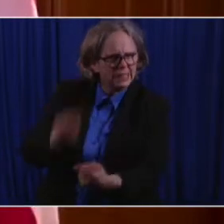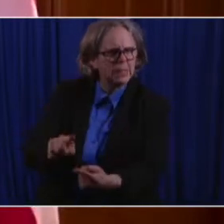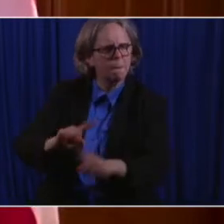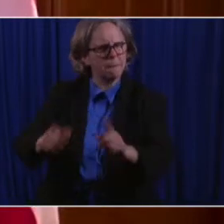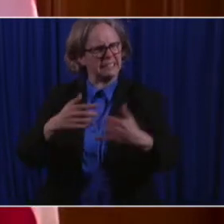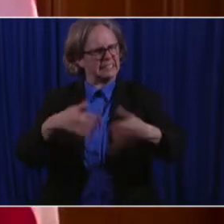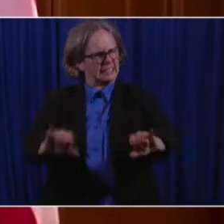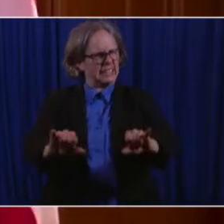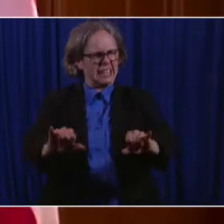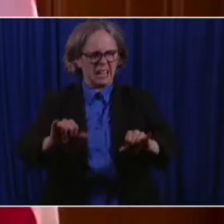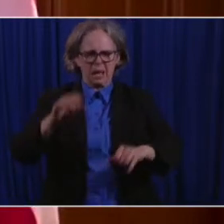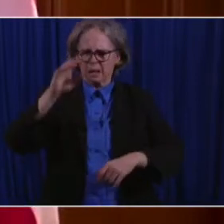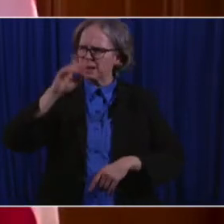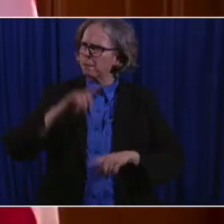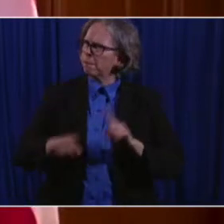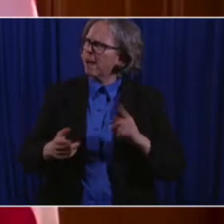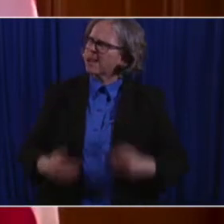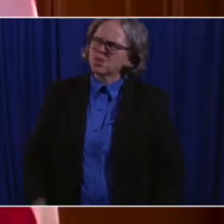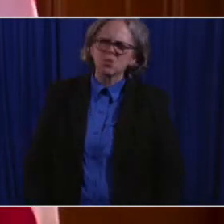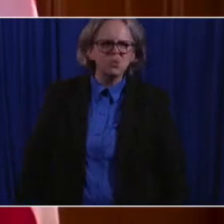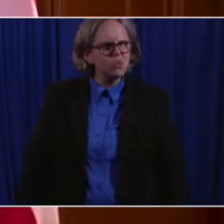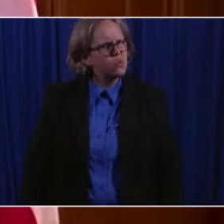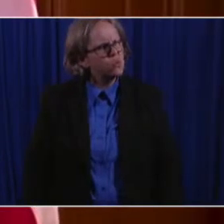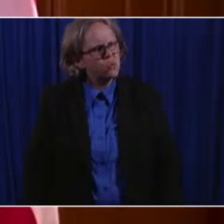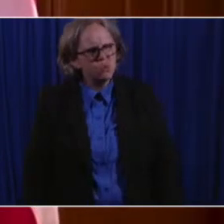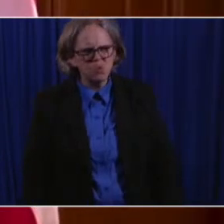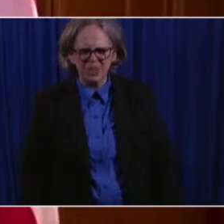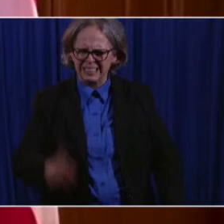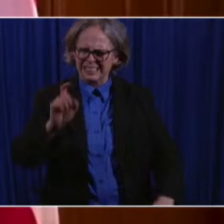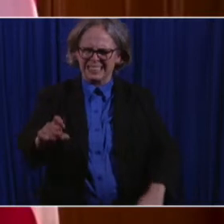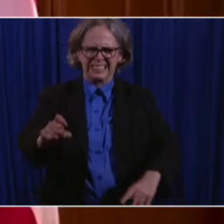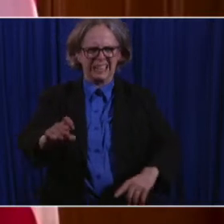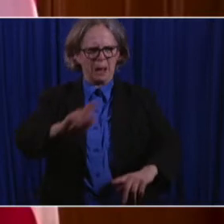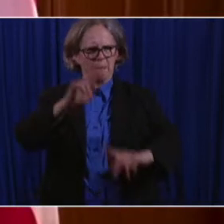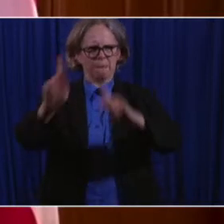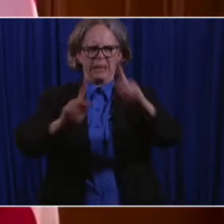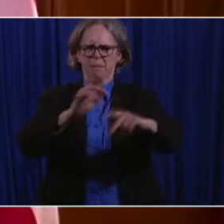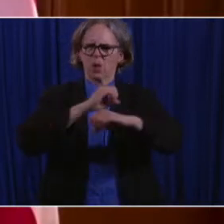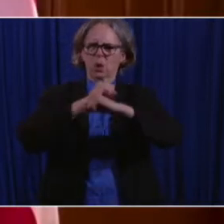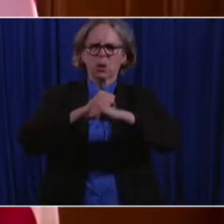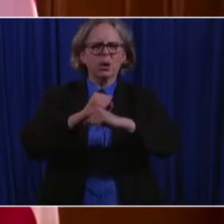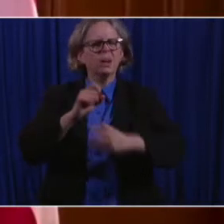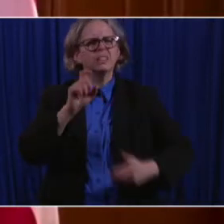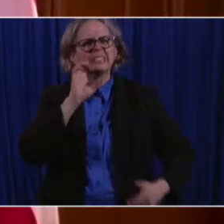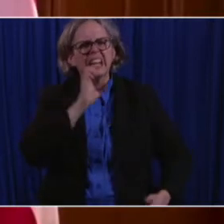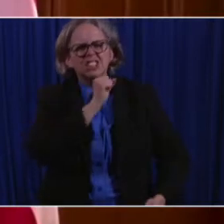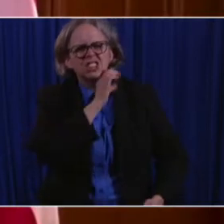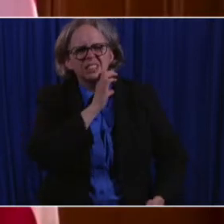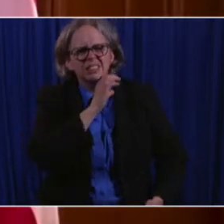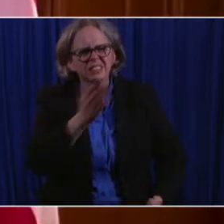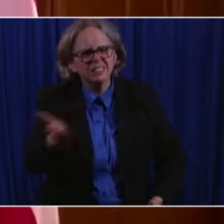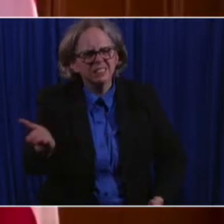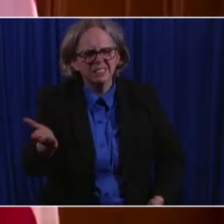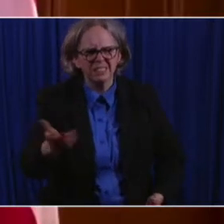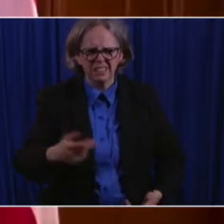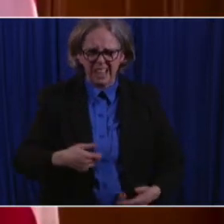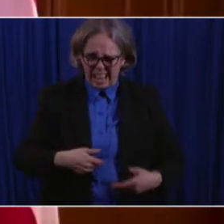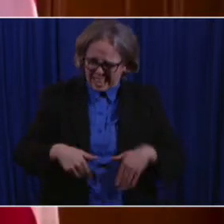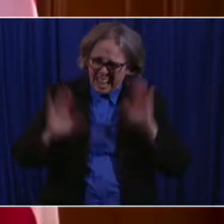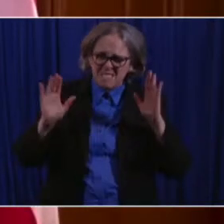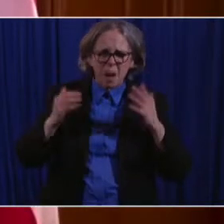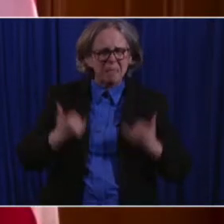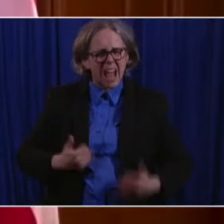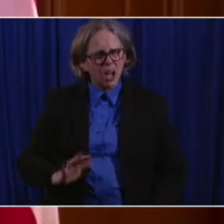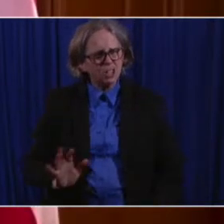are way, way, way, way down from what they were. But we cannot be satisfied with that. We should not be satisfied until